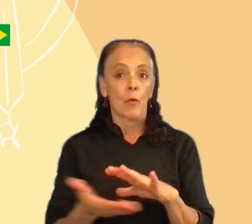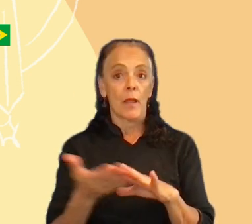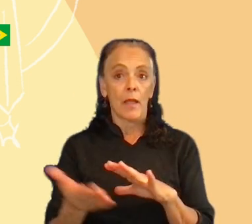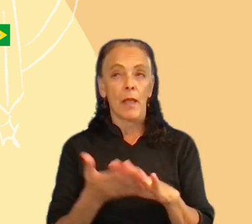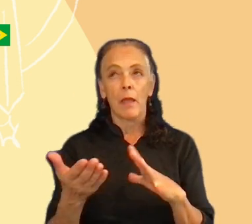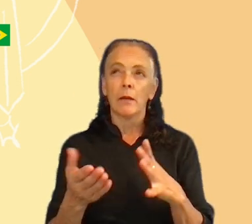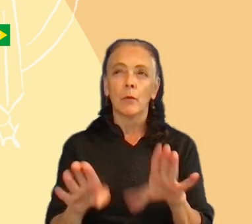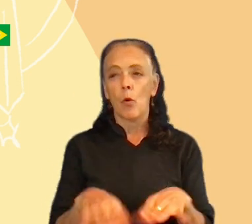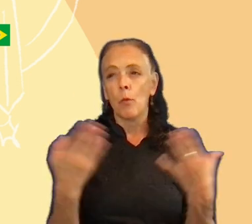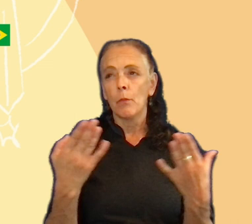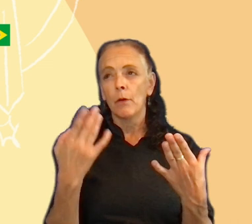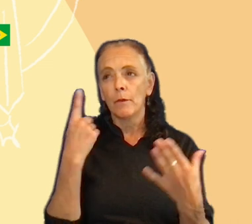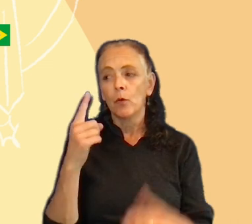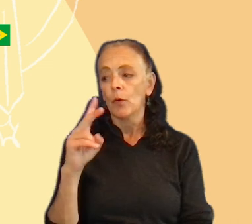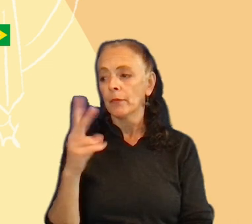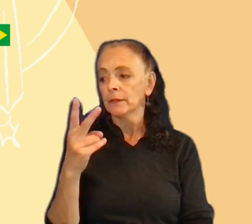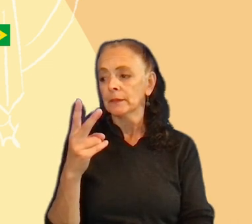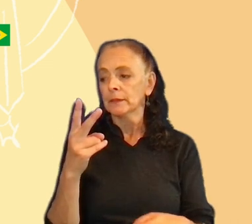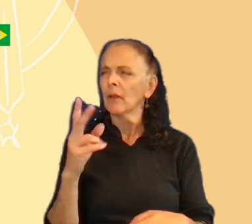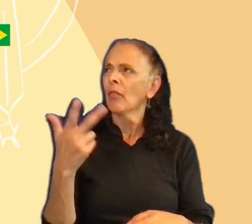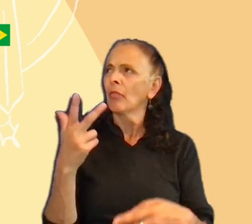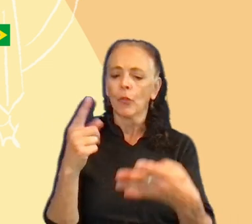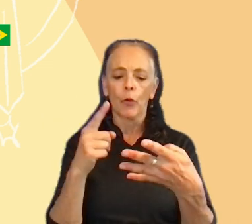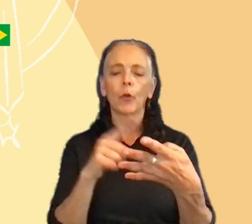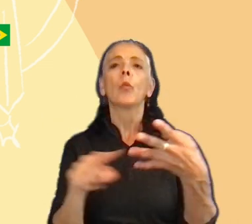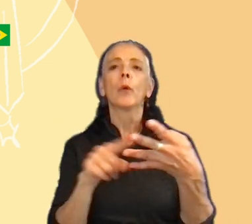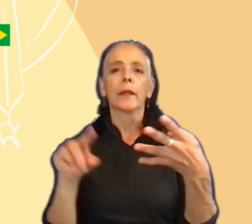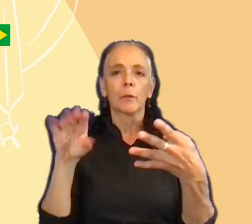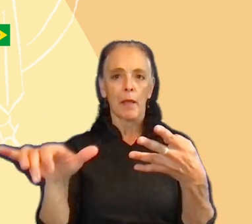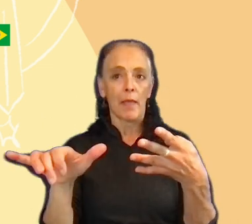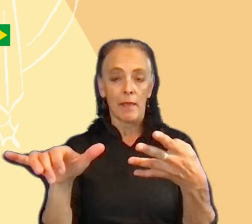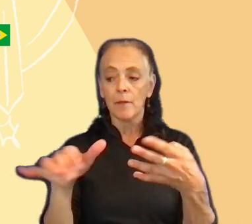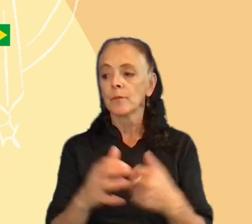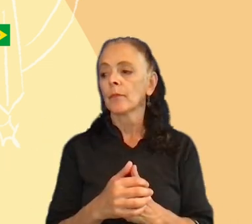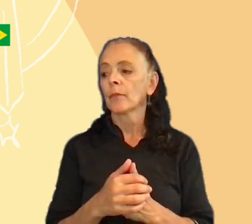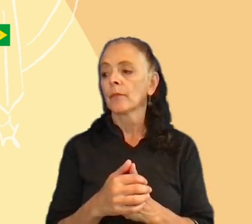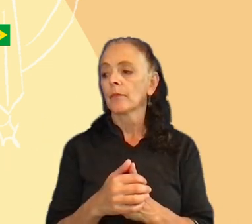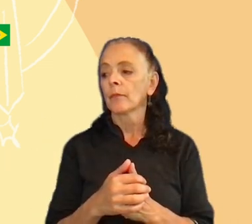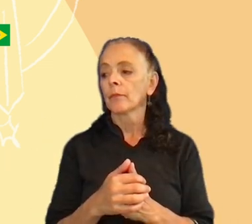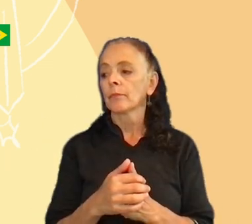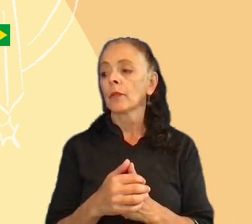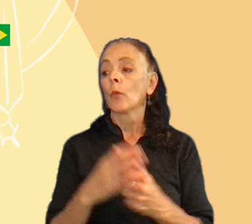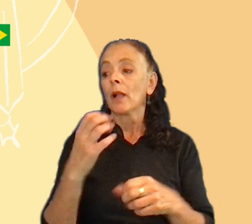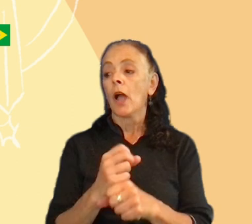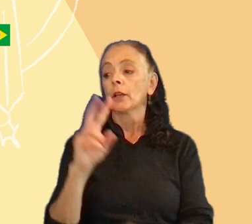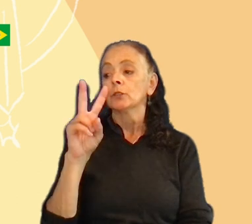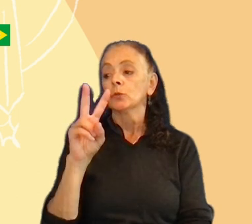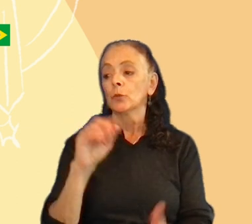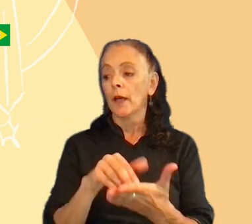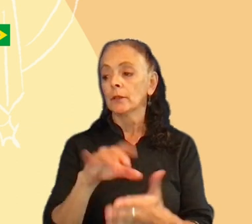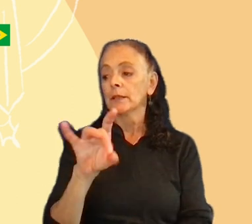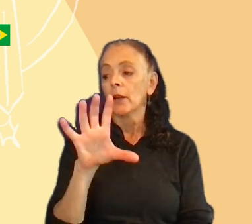for uh the second week third week in may uh we got 2800